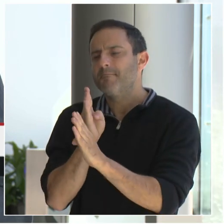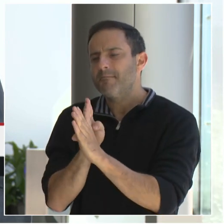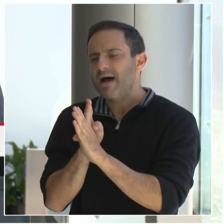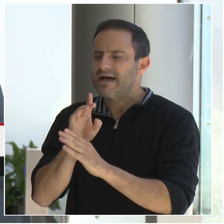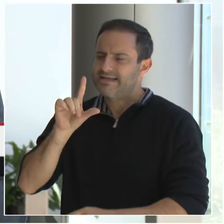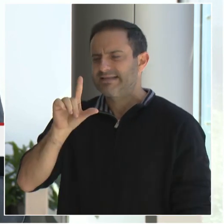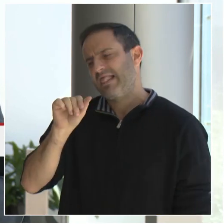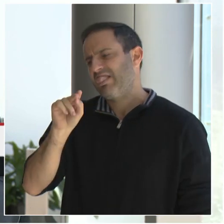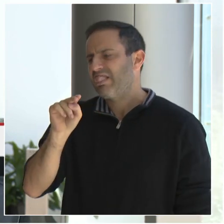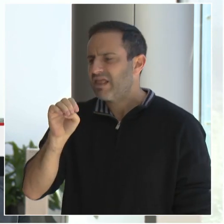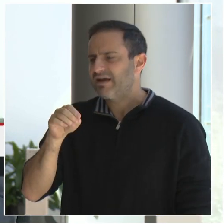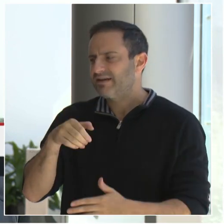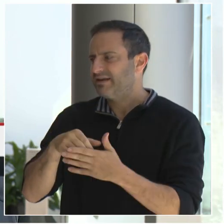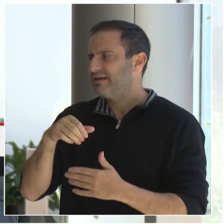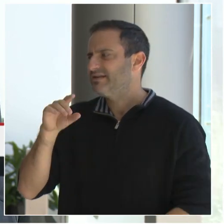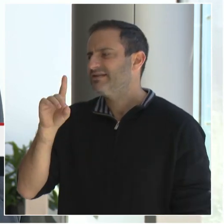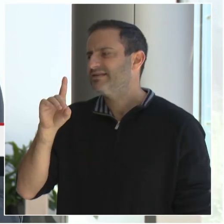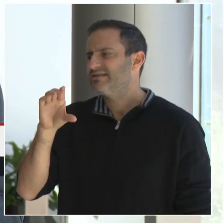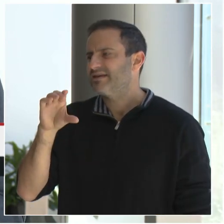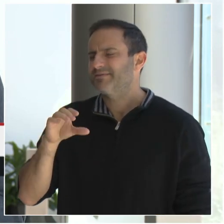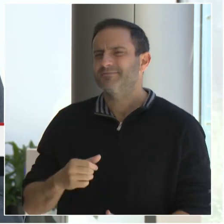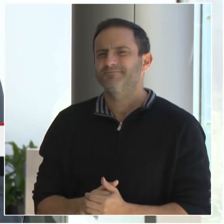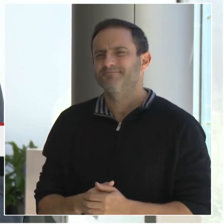lanes in Washington, D.C.